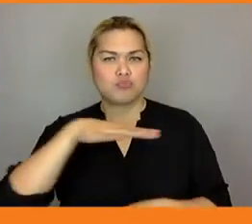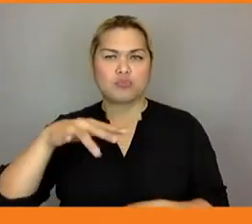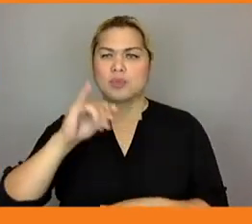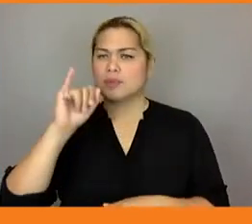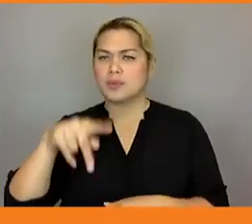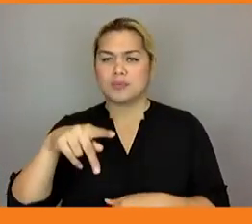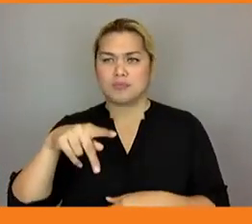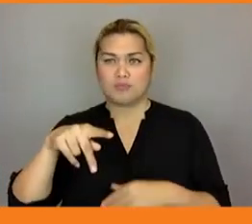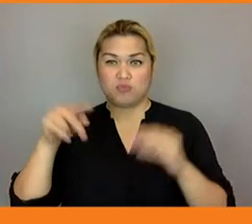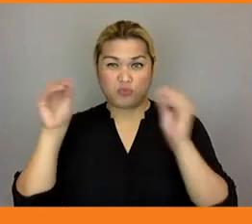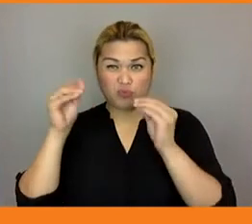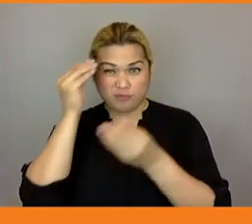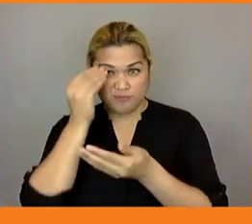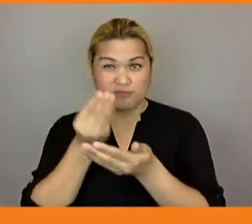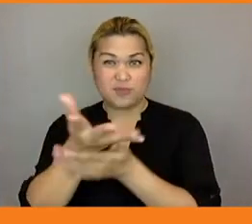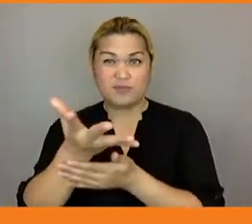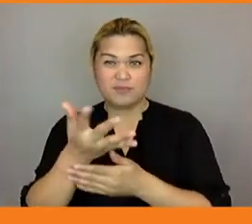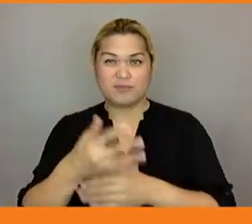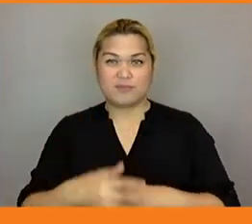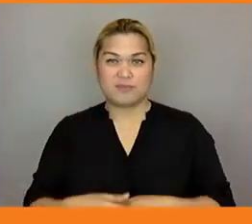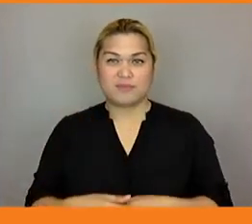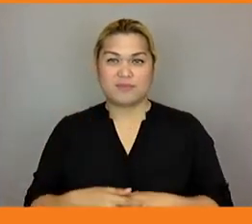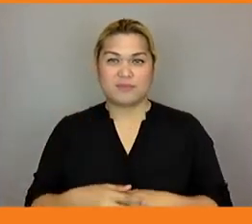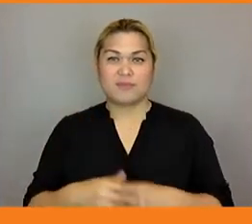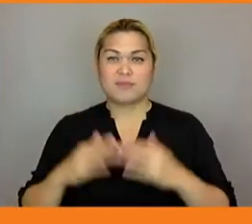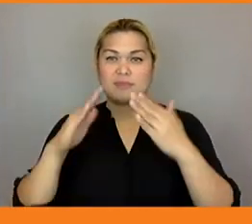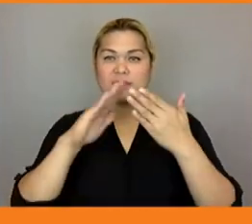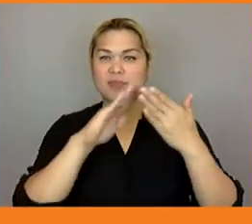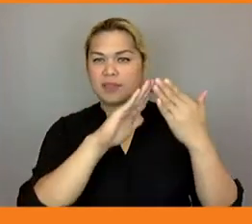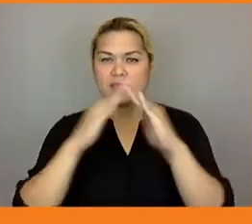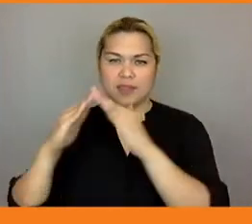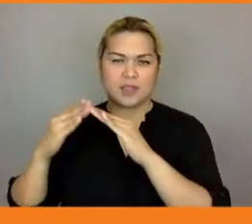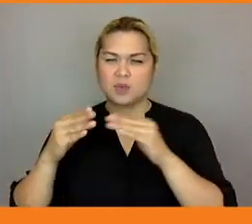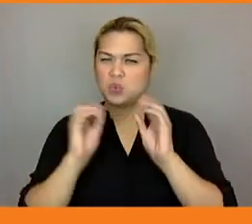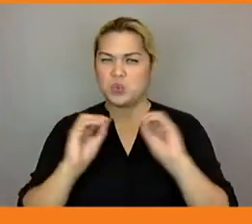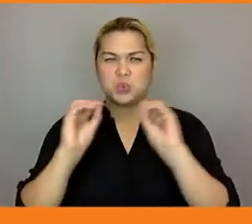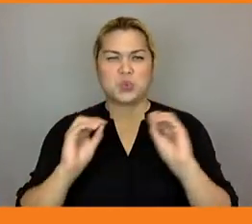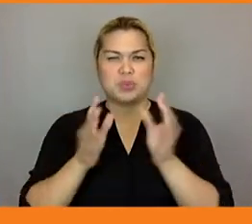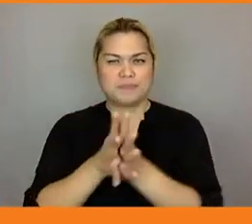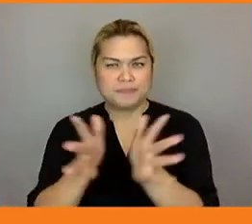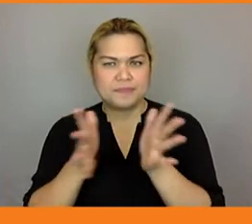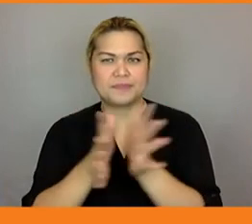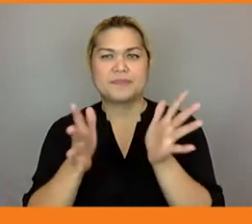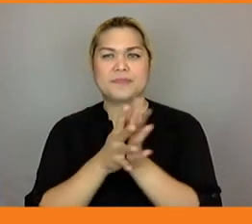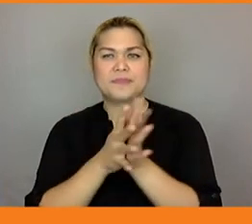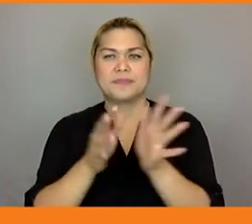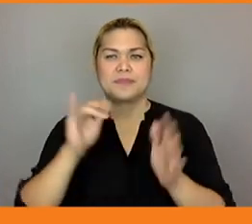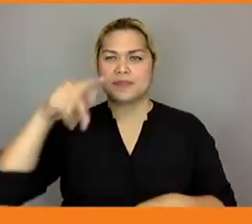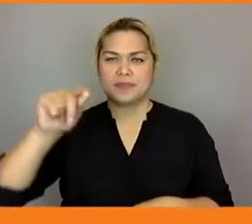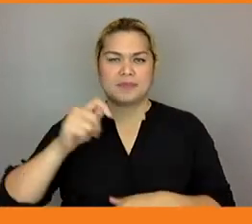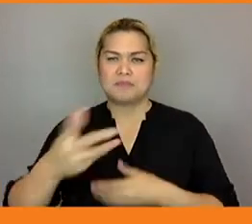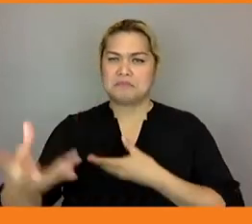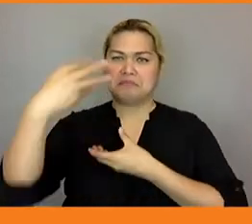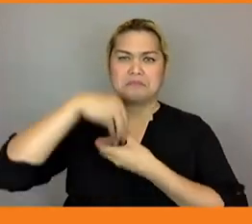inadequate grievance redress mechanism, no participation of in local consultative forum, no information on safeguard policy and resettlement